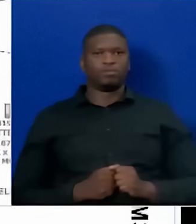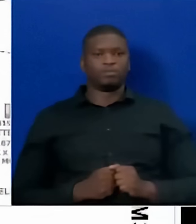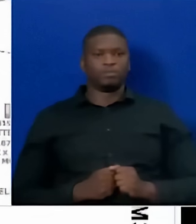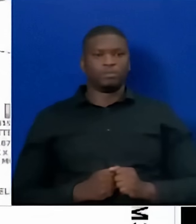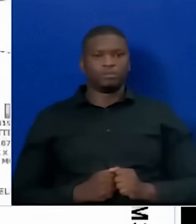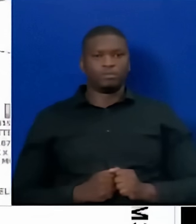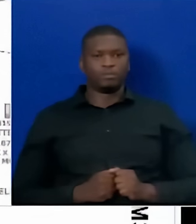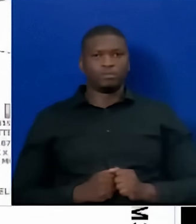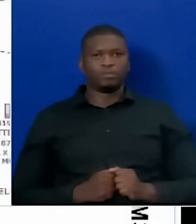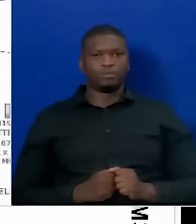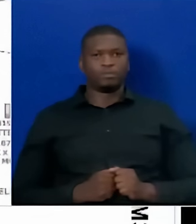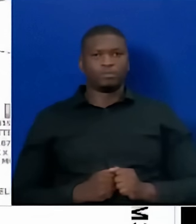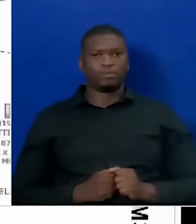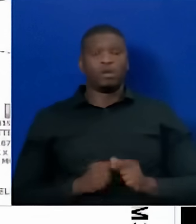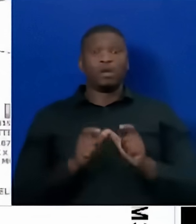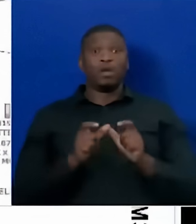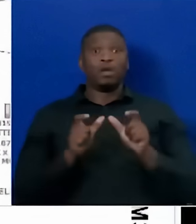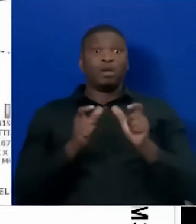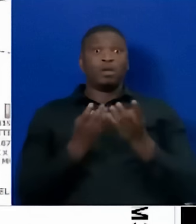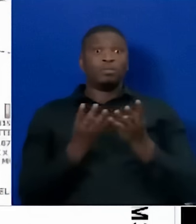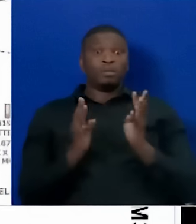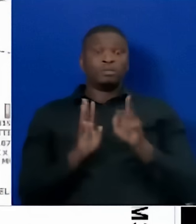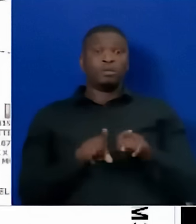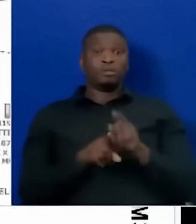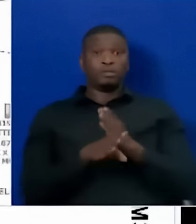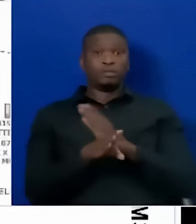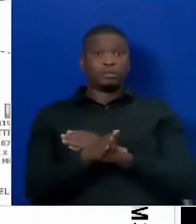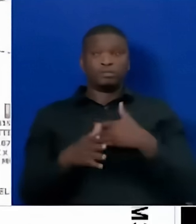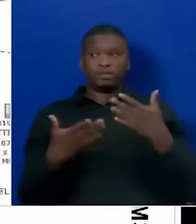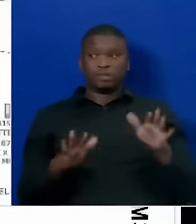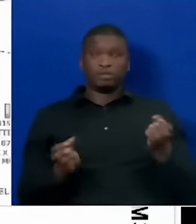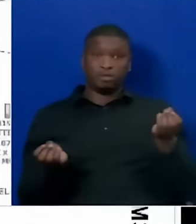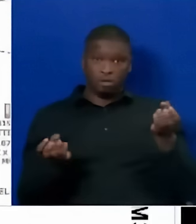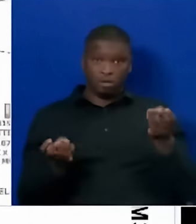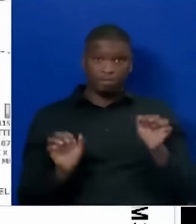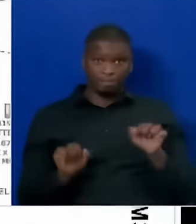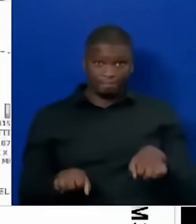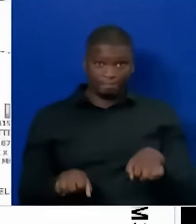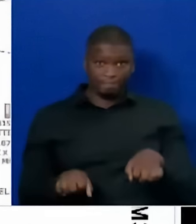Commissioners, as I was stating here, the gun 1,